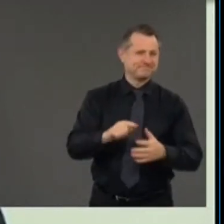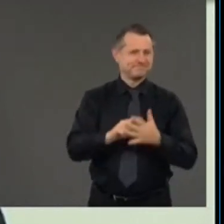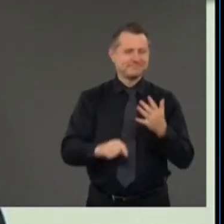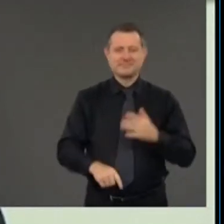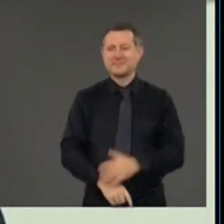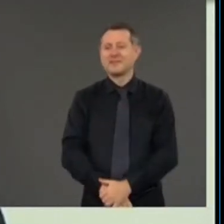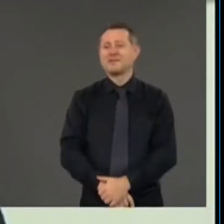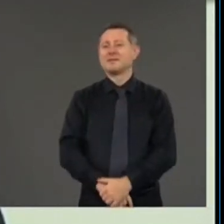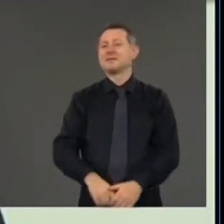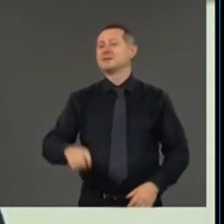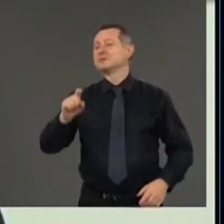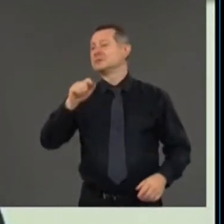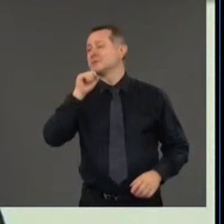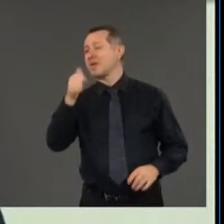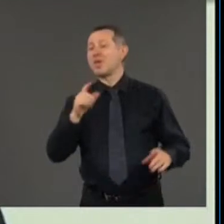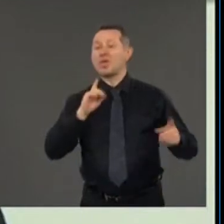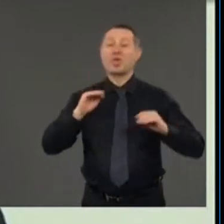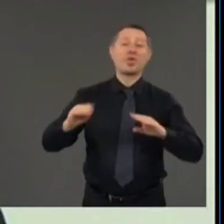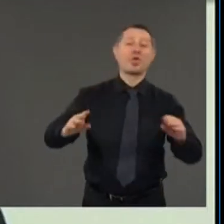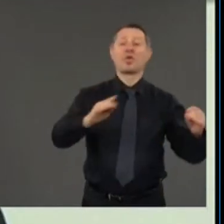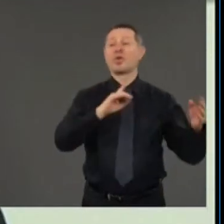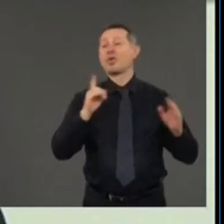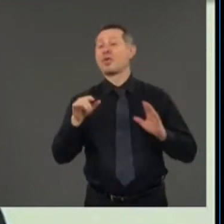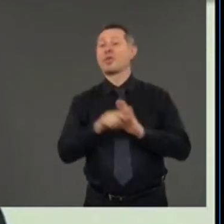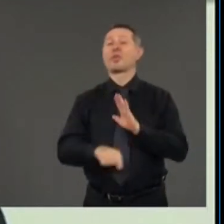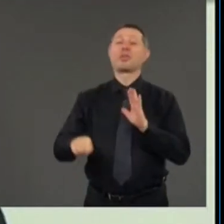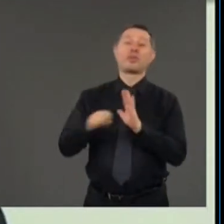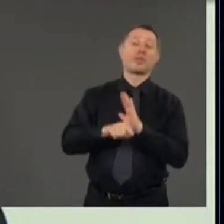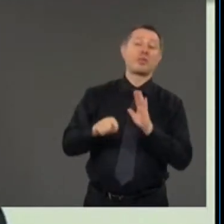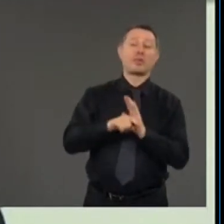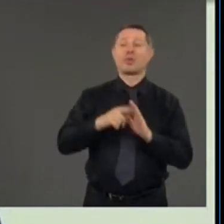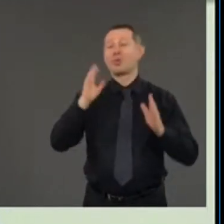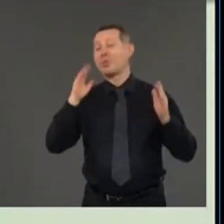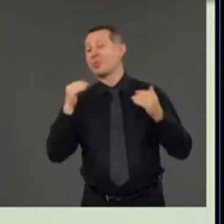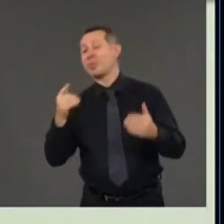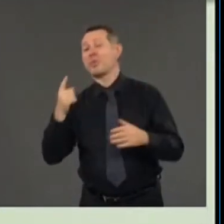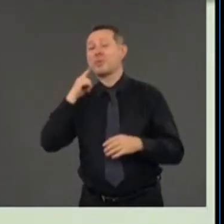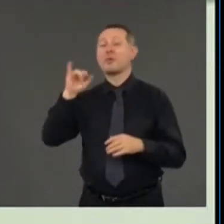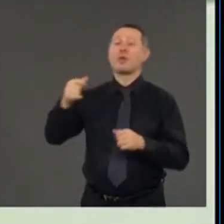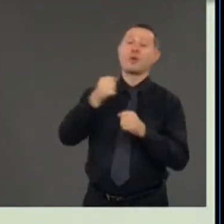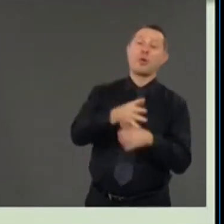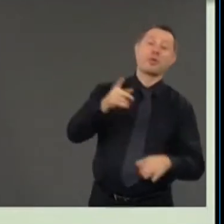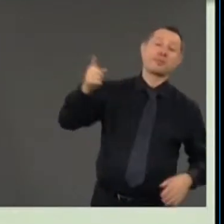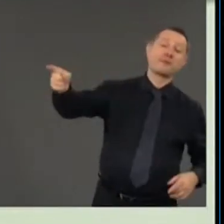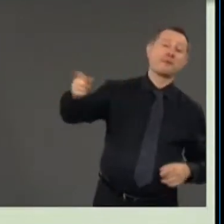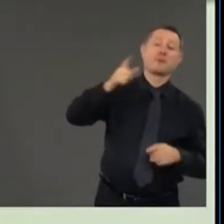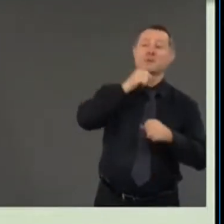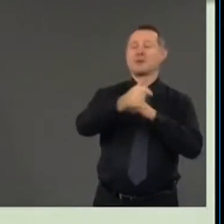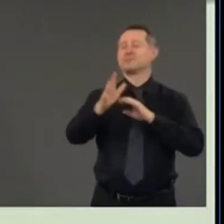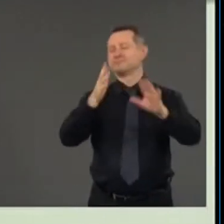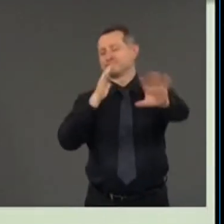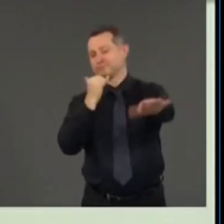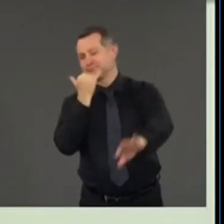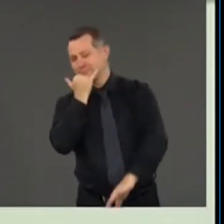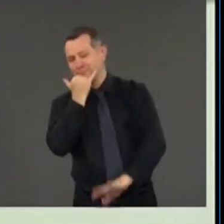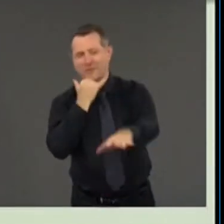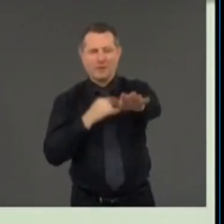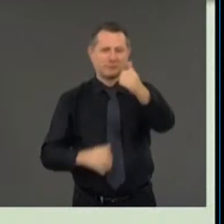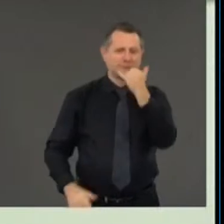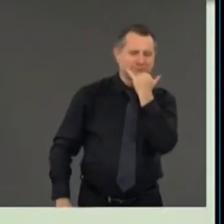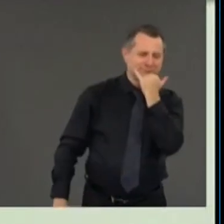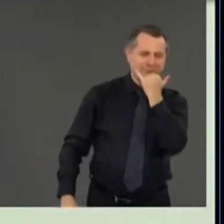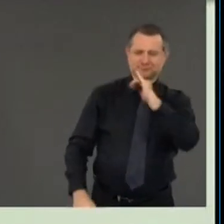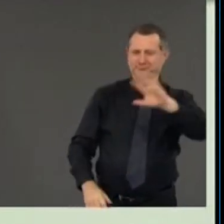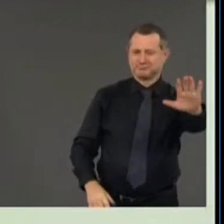not be jumping to conclusions about A causing B when A does not cause B. The third point I'll